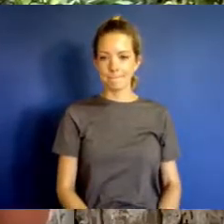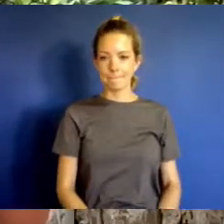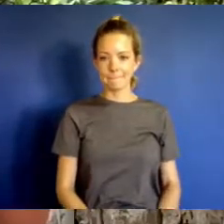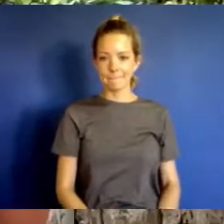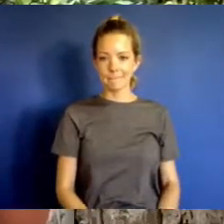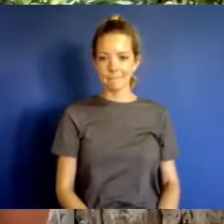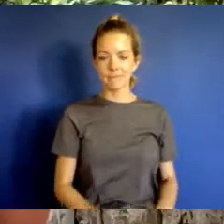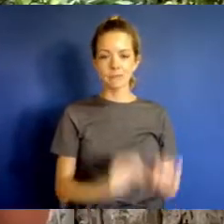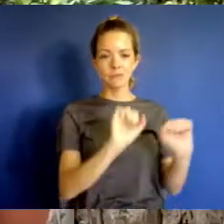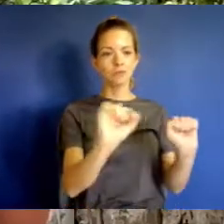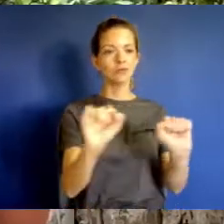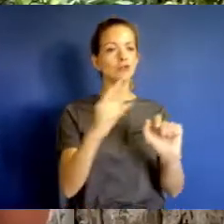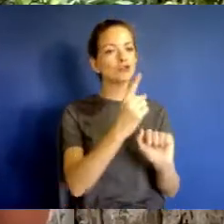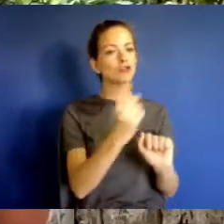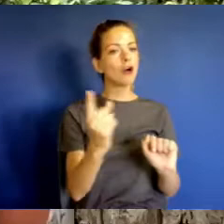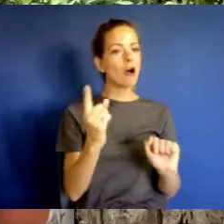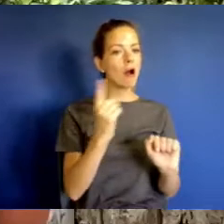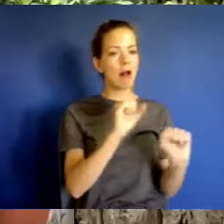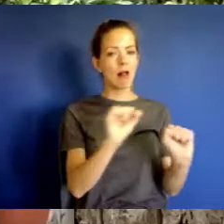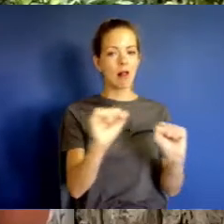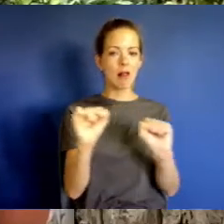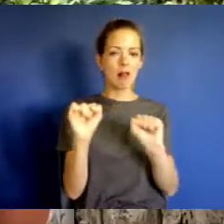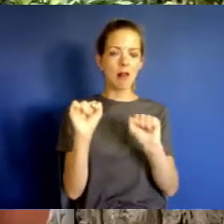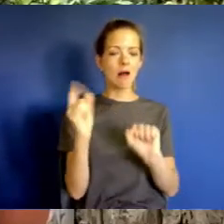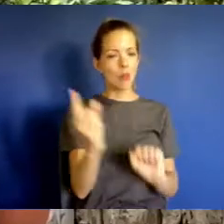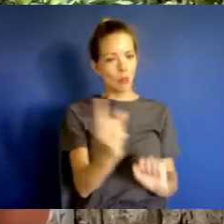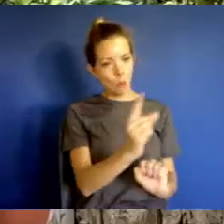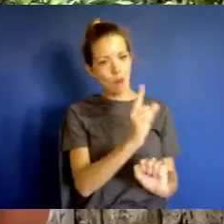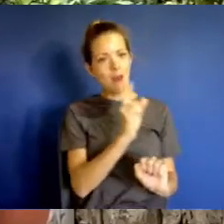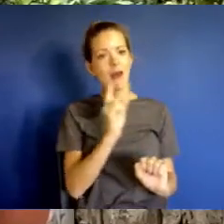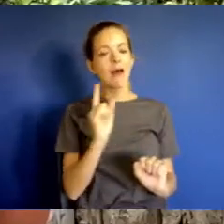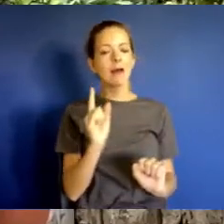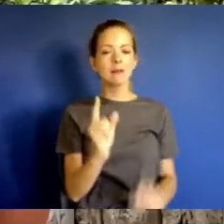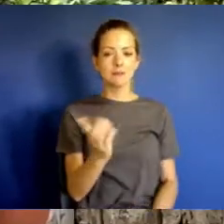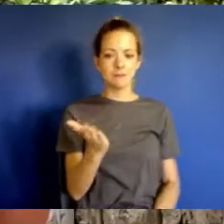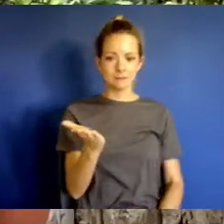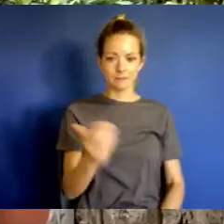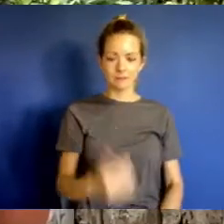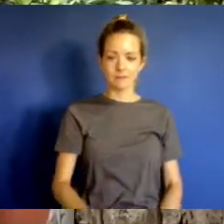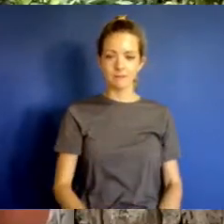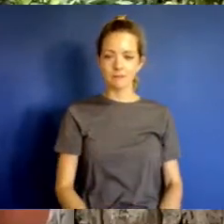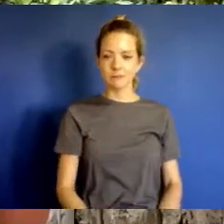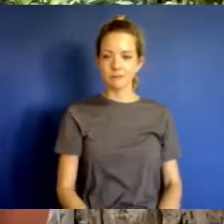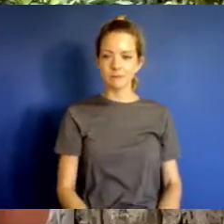Round in a circle. Both directions.